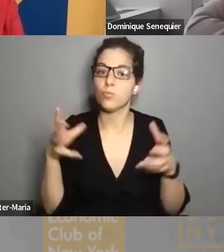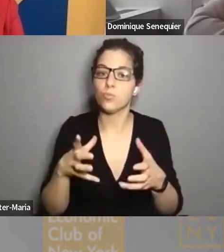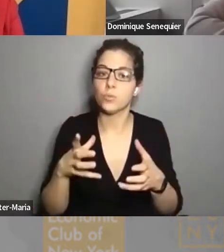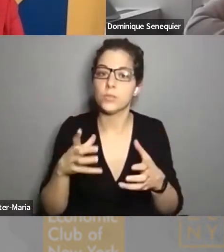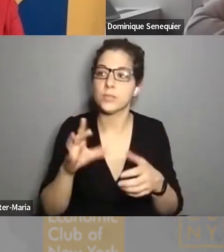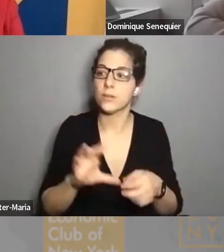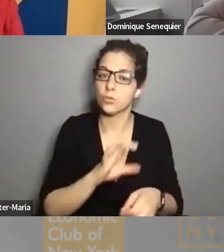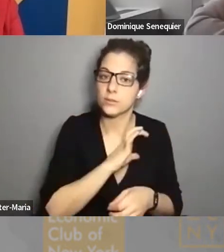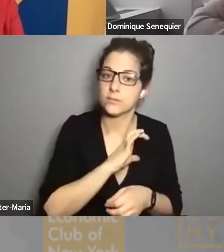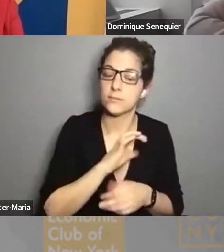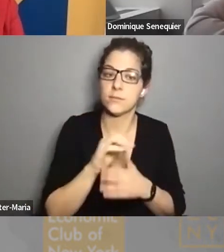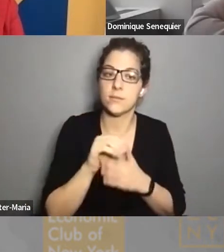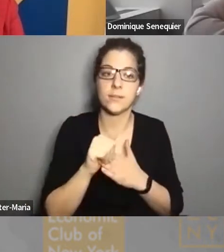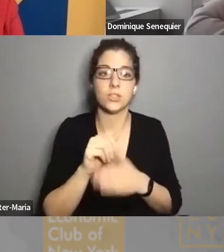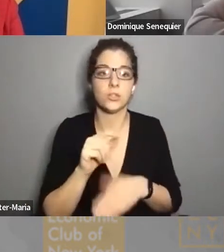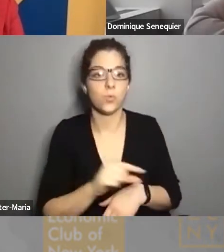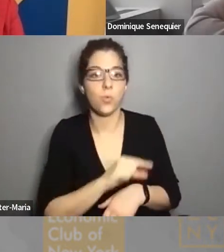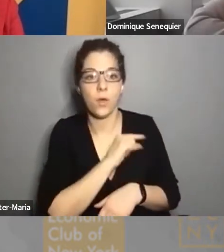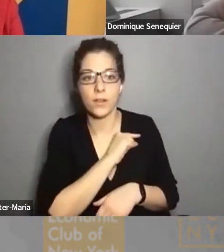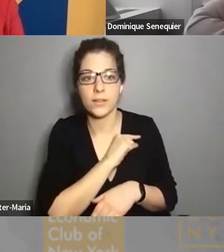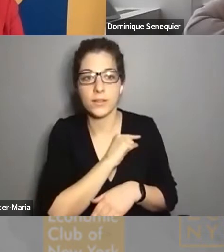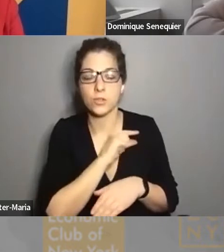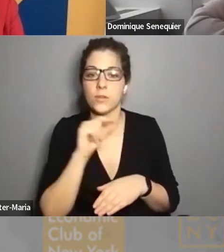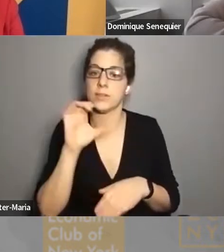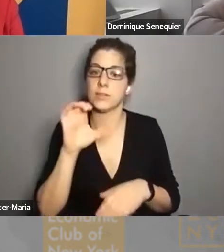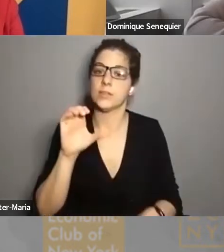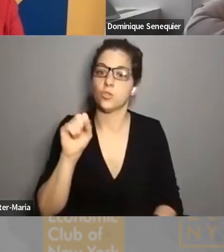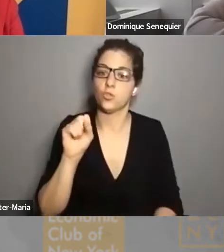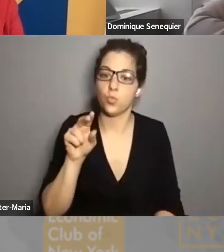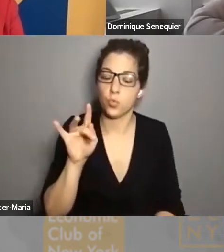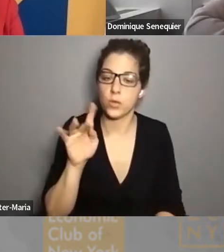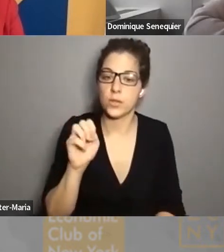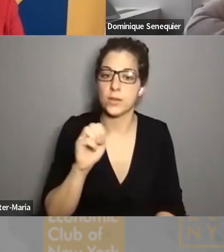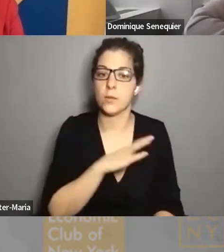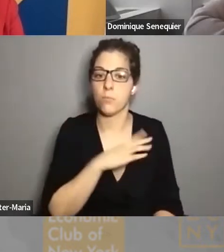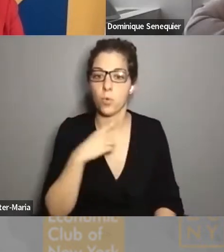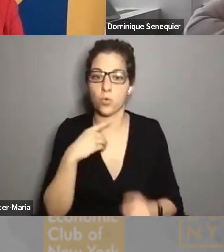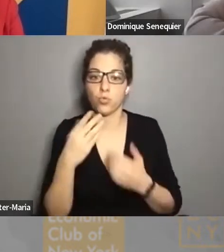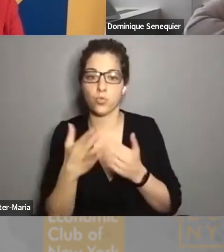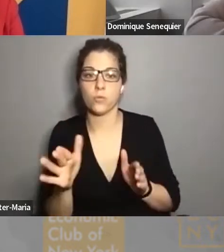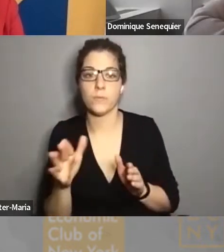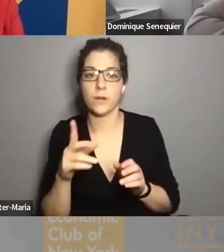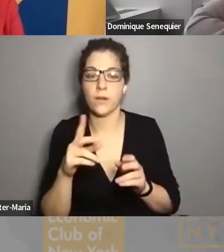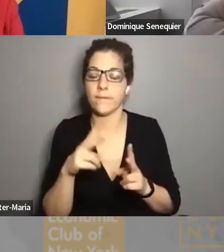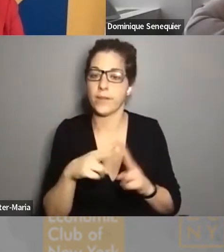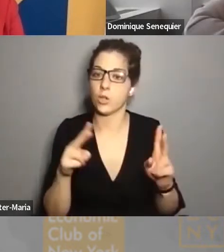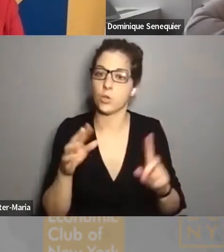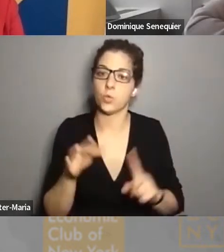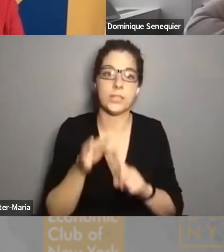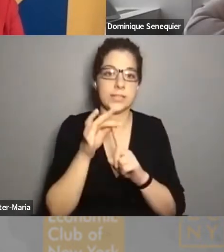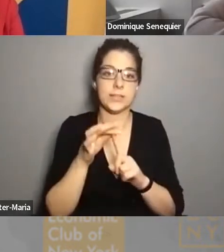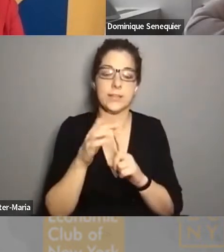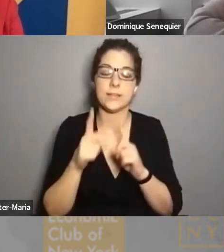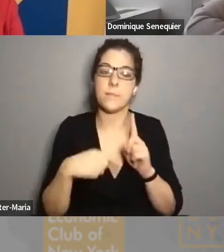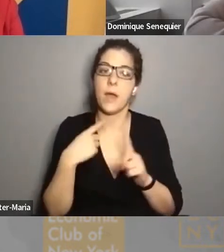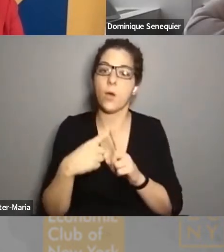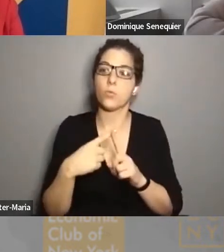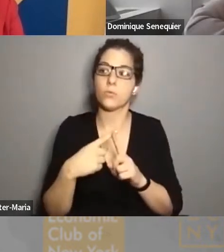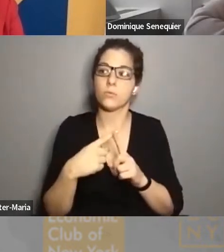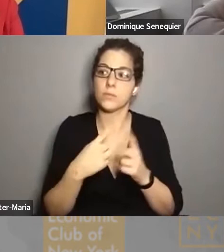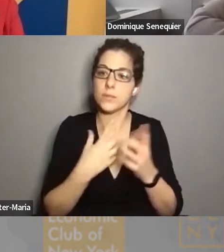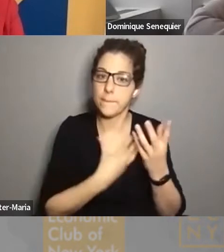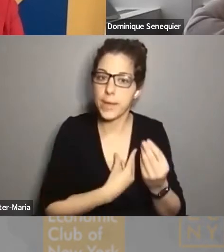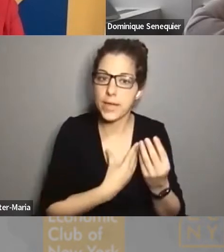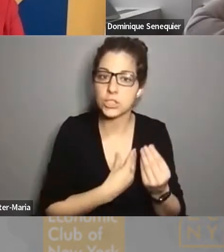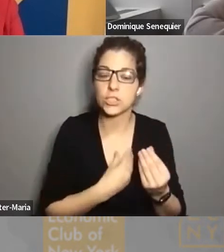and leadership qualities to the C-suite and the boardroom that are just really unique. And it's about a lot of compassion